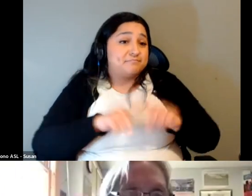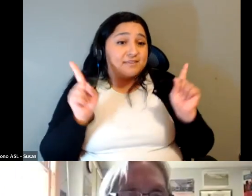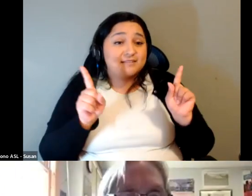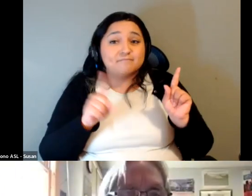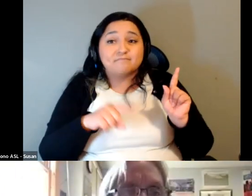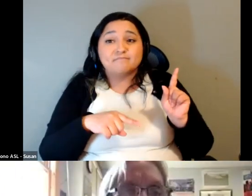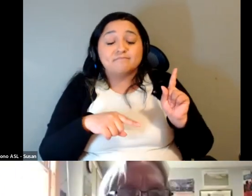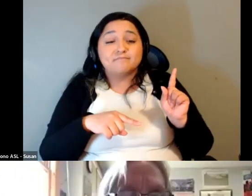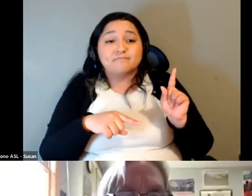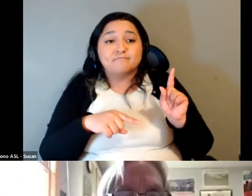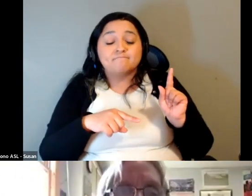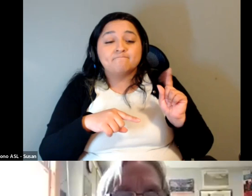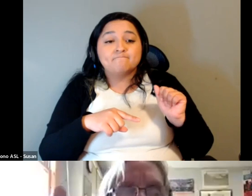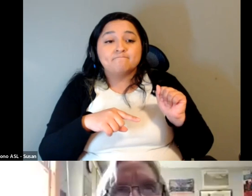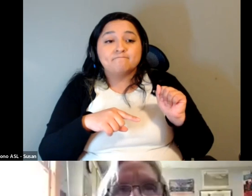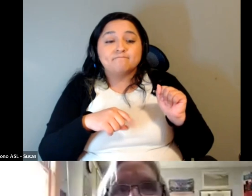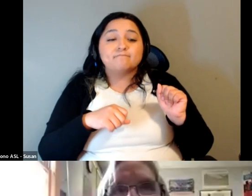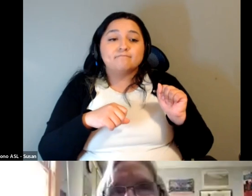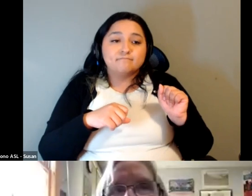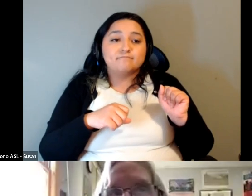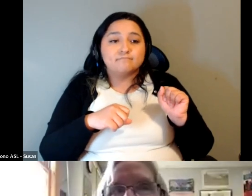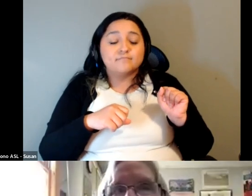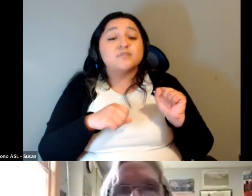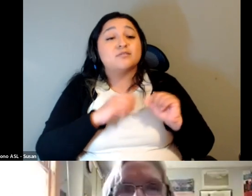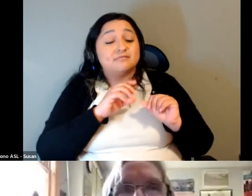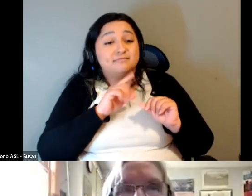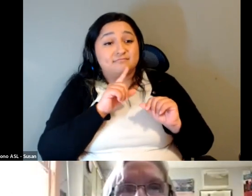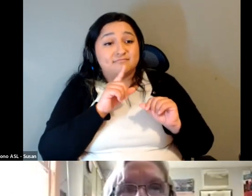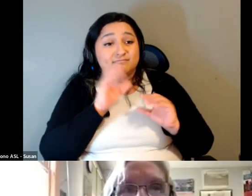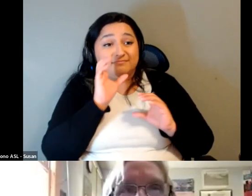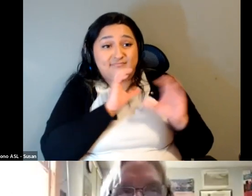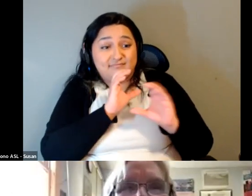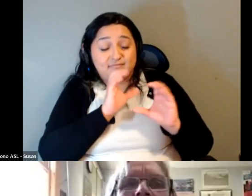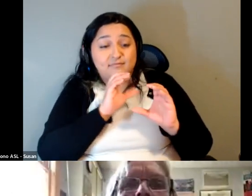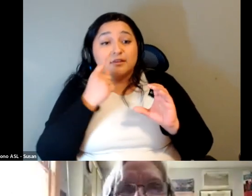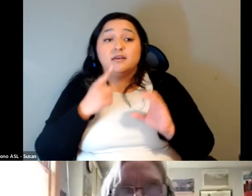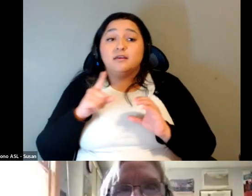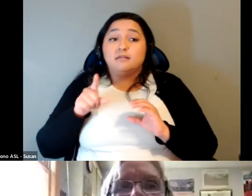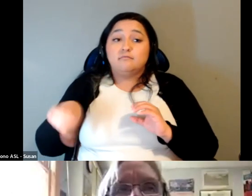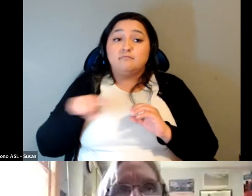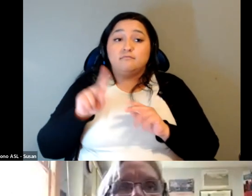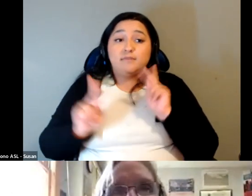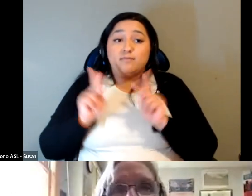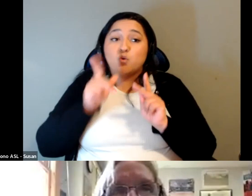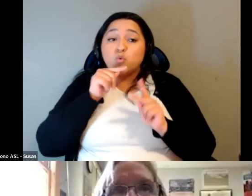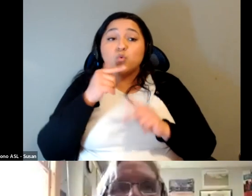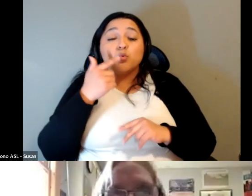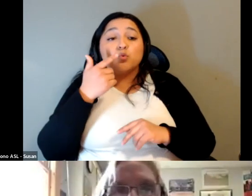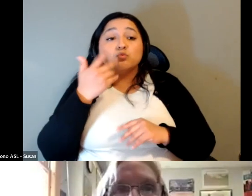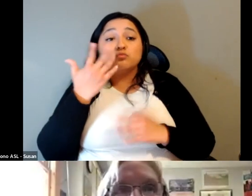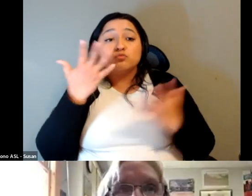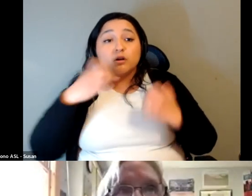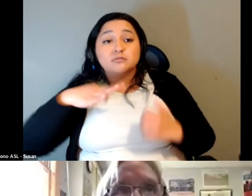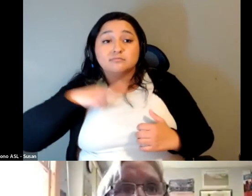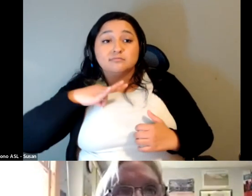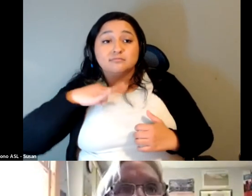they've out of 1,000 called in to apply for these vouchers, 7 actually ended up in a place to